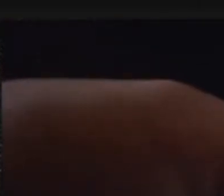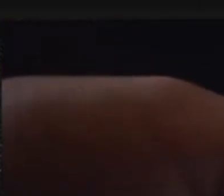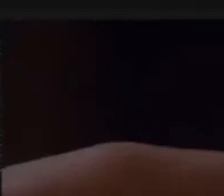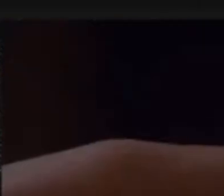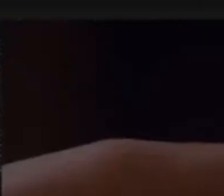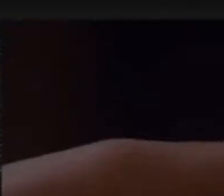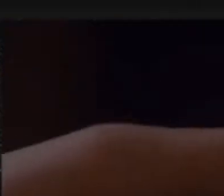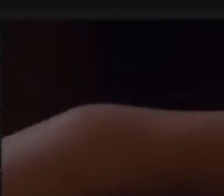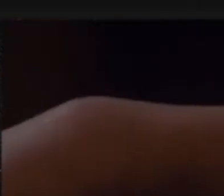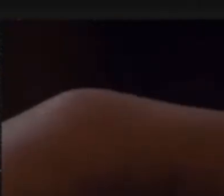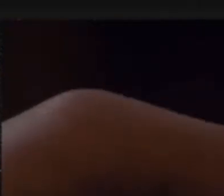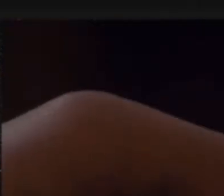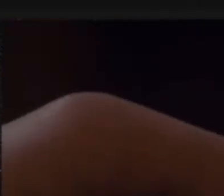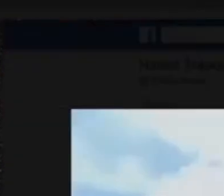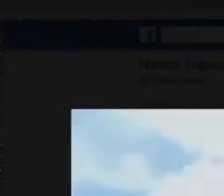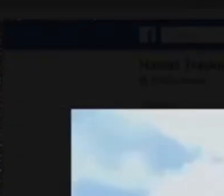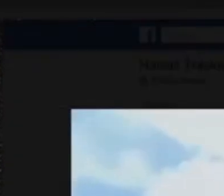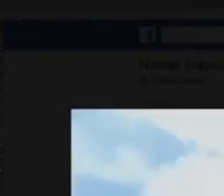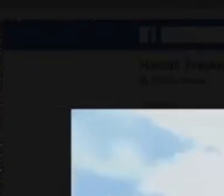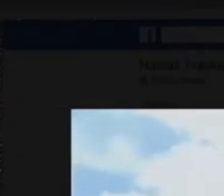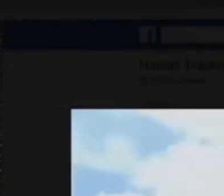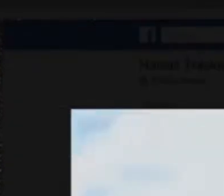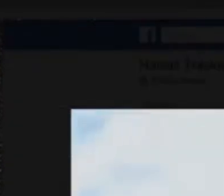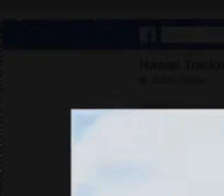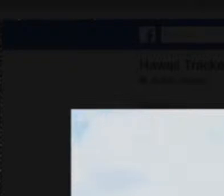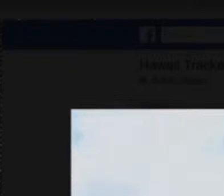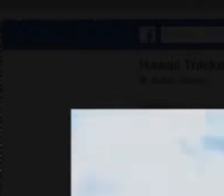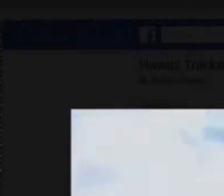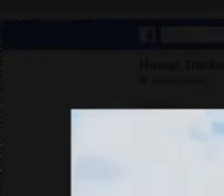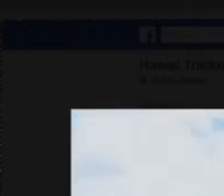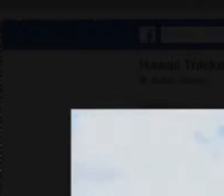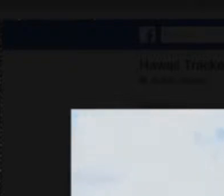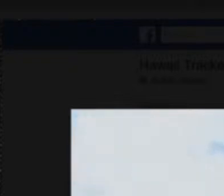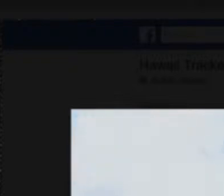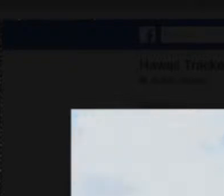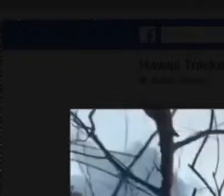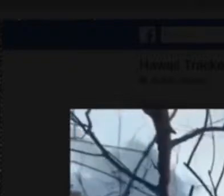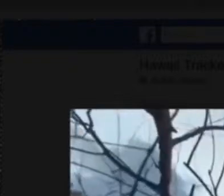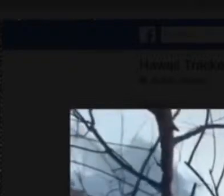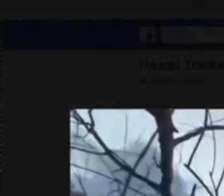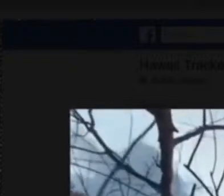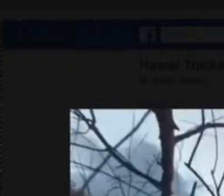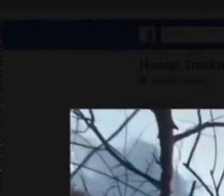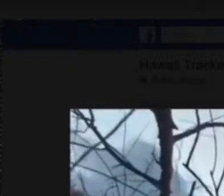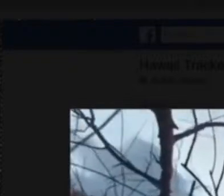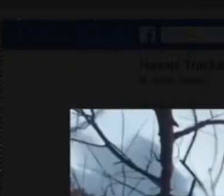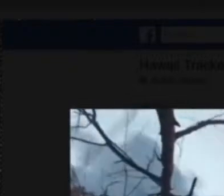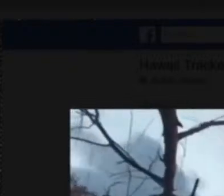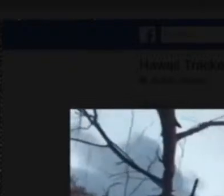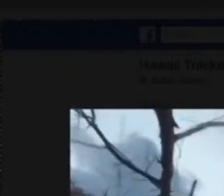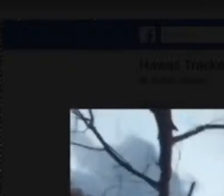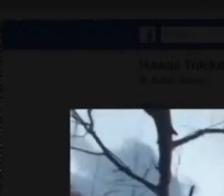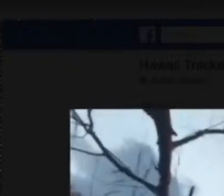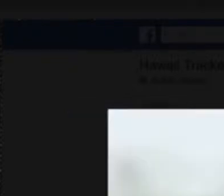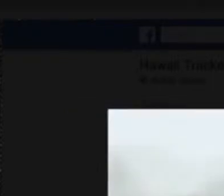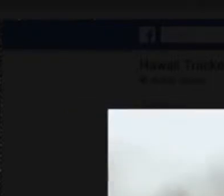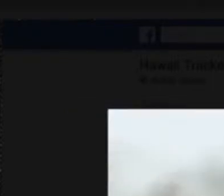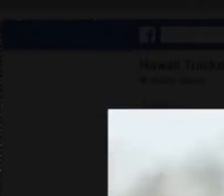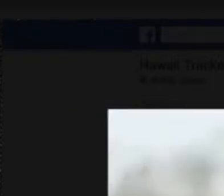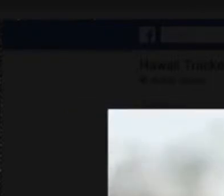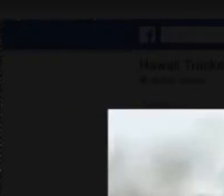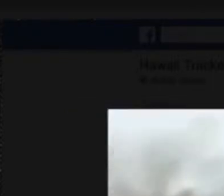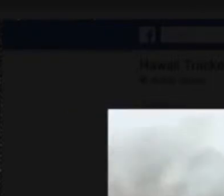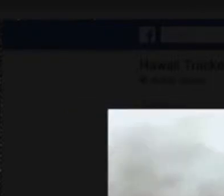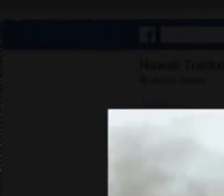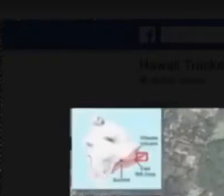get their questions answered. Hey, how's it going? We're live. This is Fissure 20. We had hundreds of people all throughout the